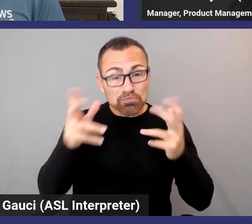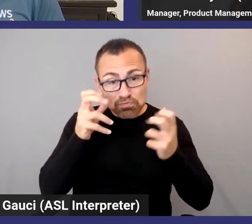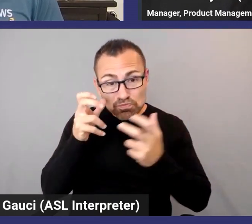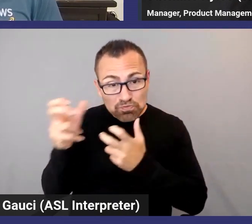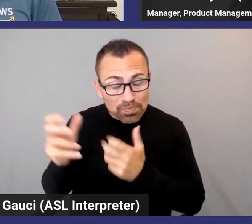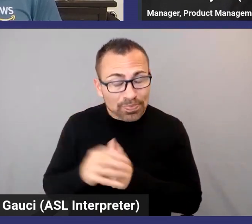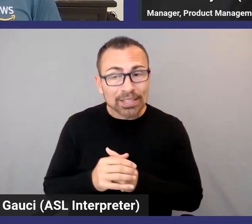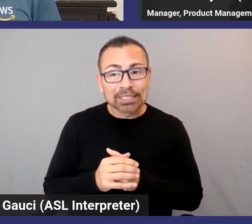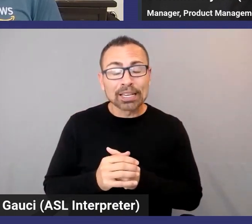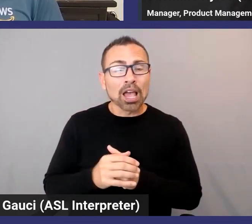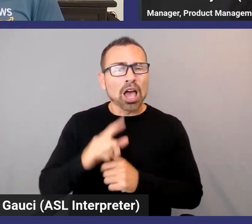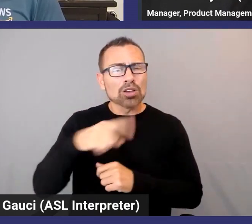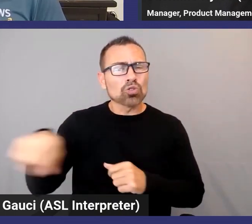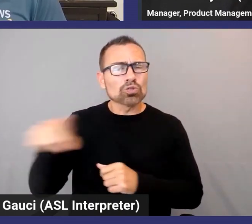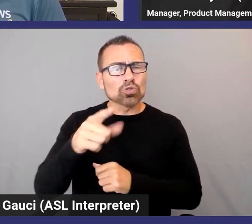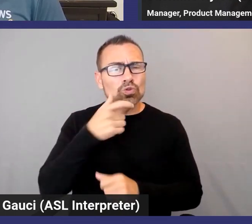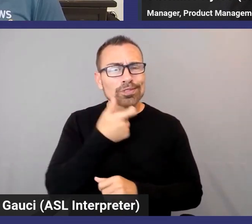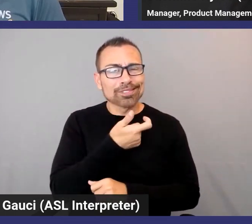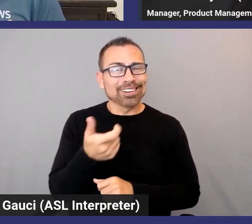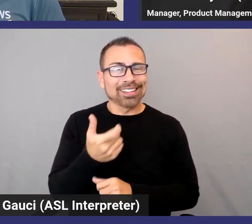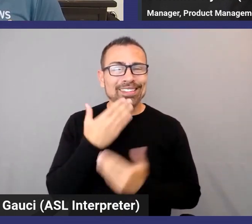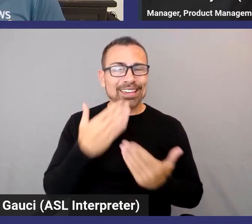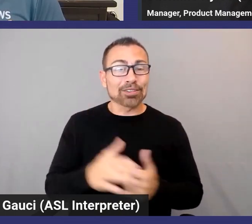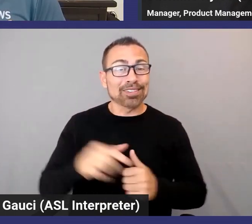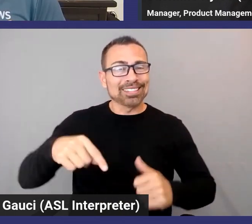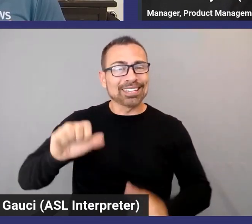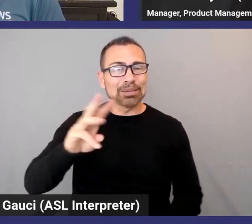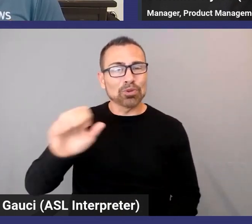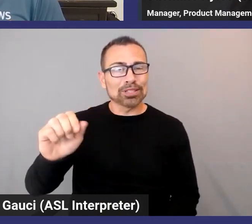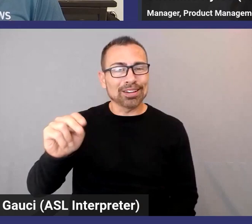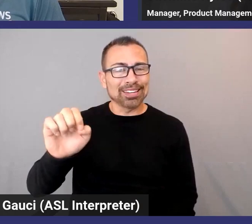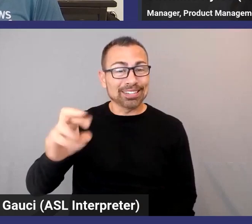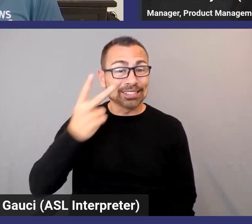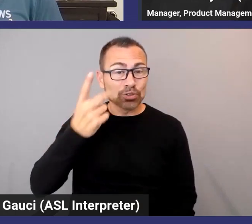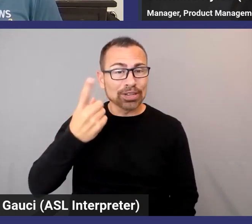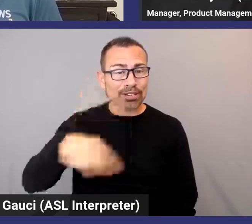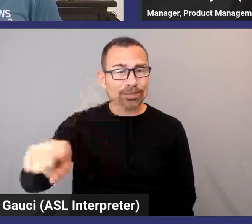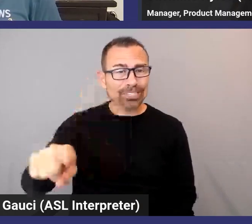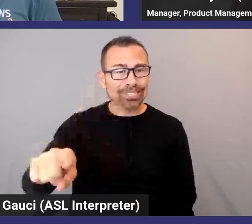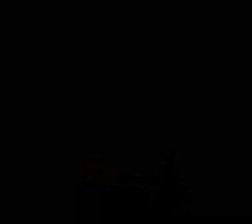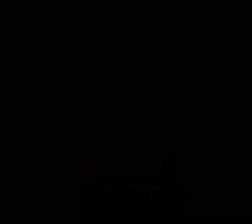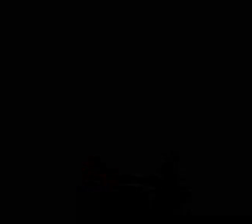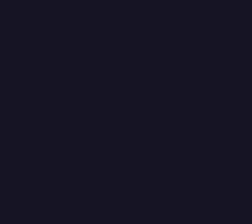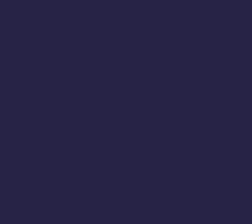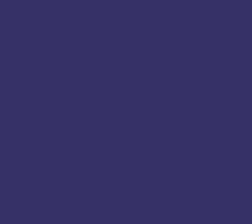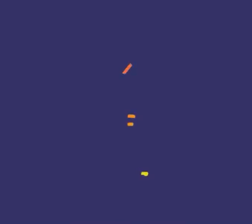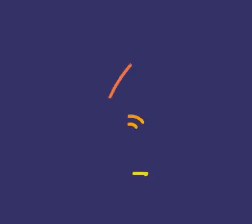This has been AWS On Air. We'll see you next week. Bye.